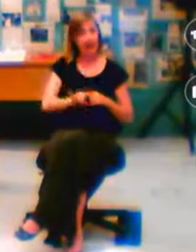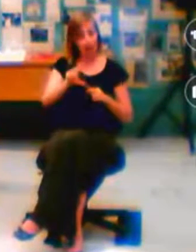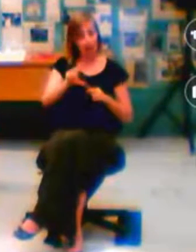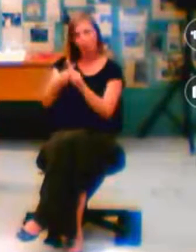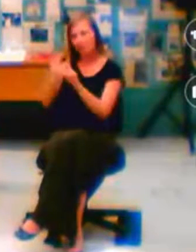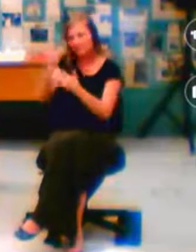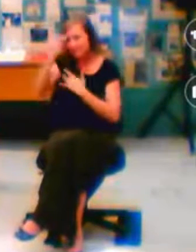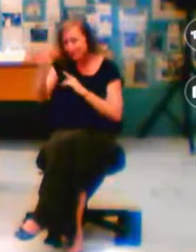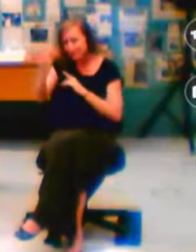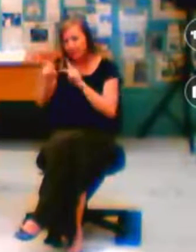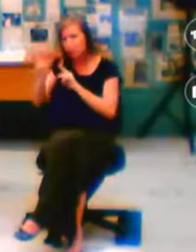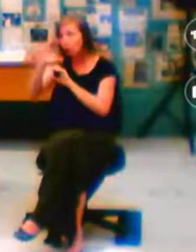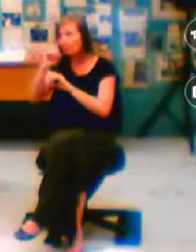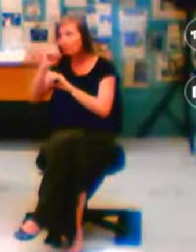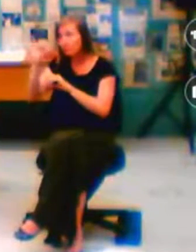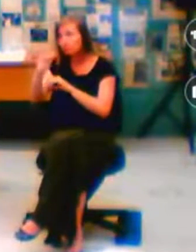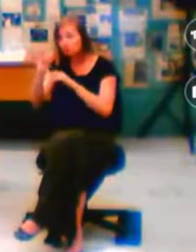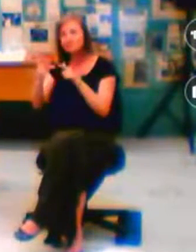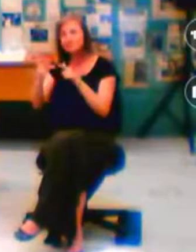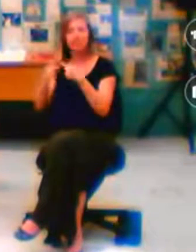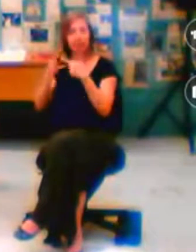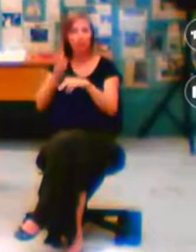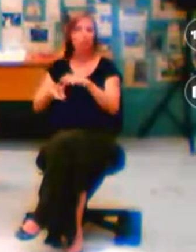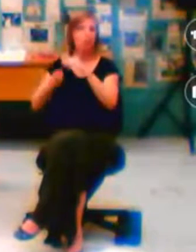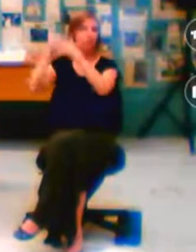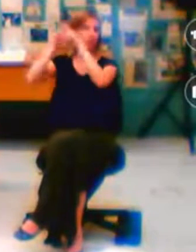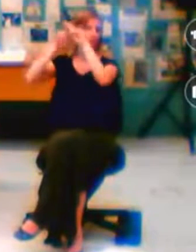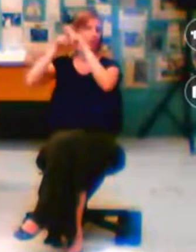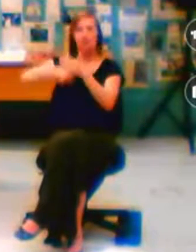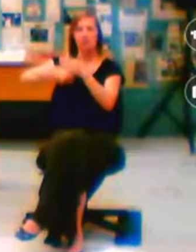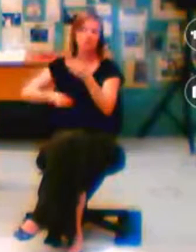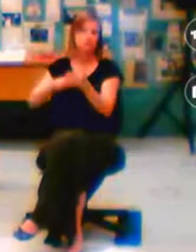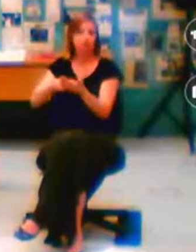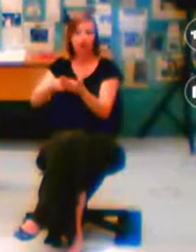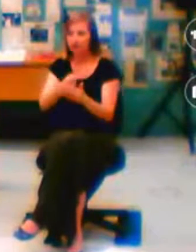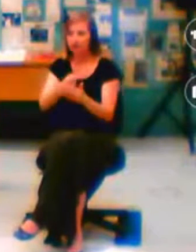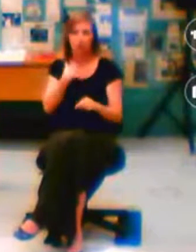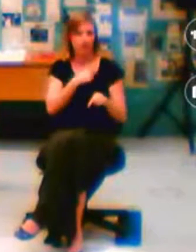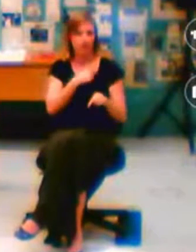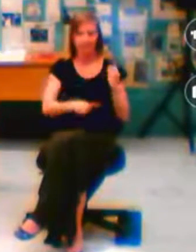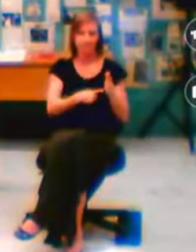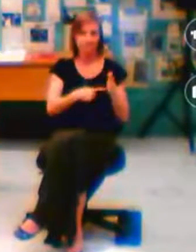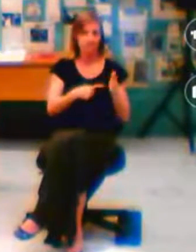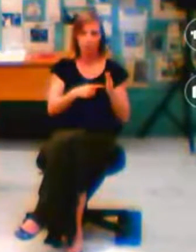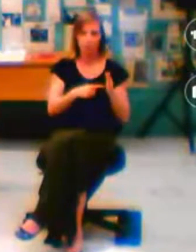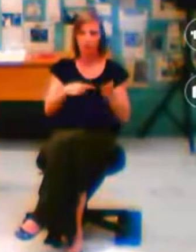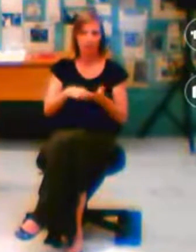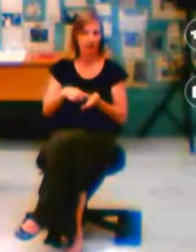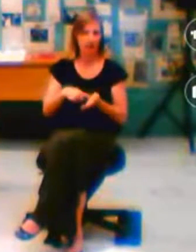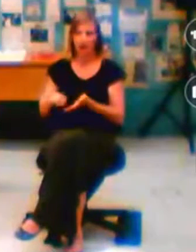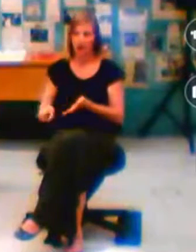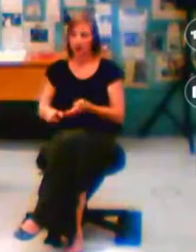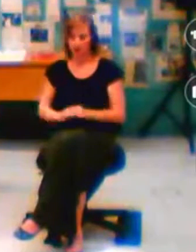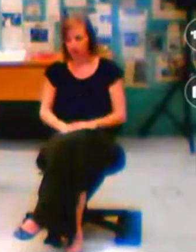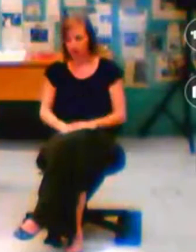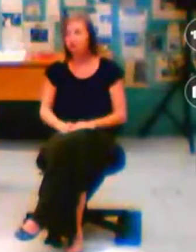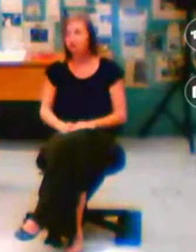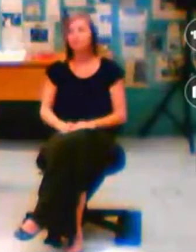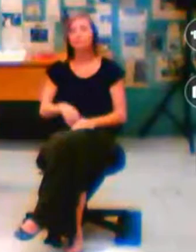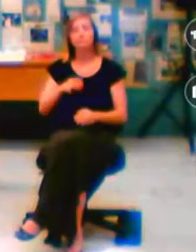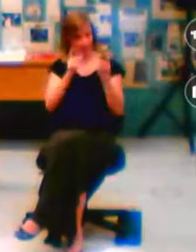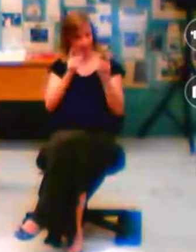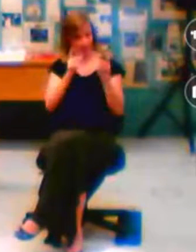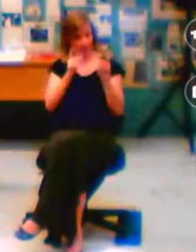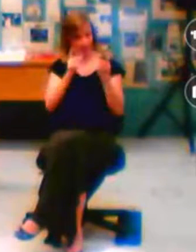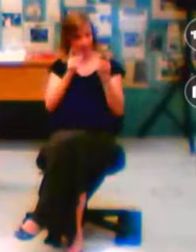make sure that everyone has to buy insurance, whether they're healthy or not. Because if everybody doesn't pitch in, if only